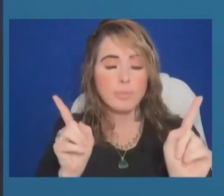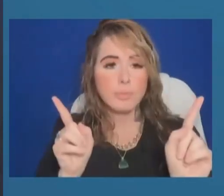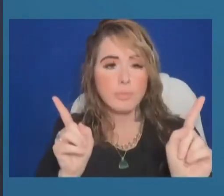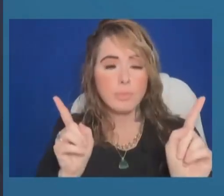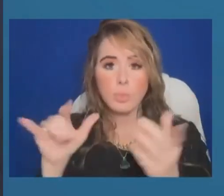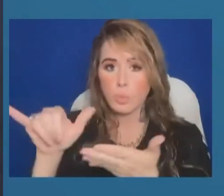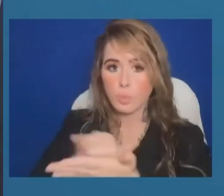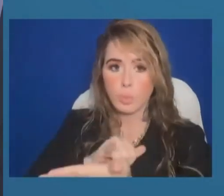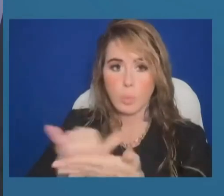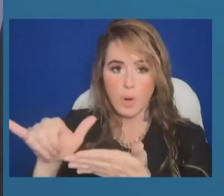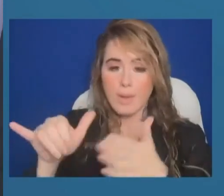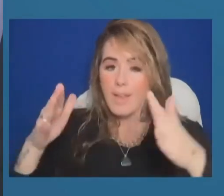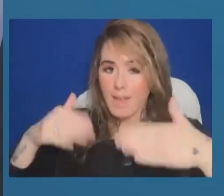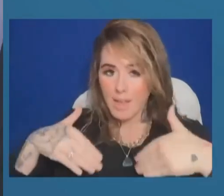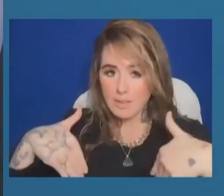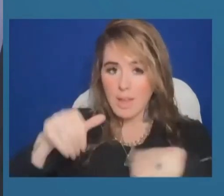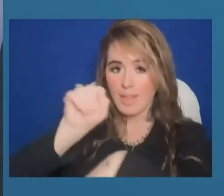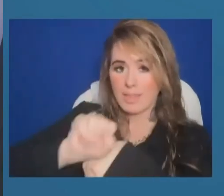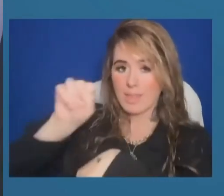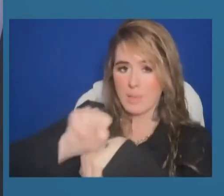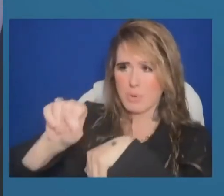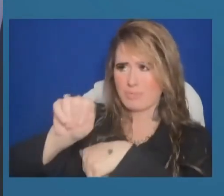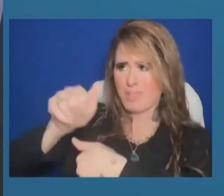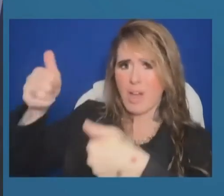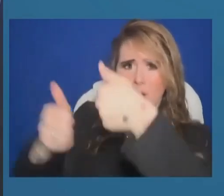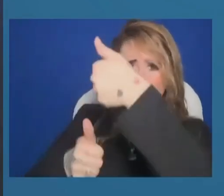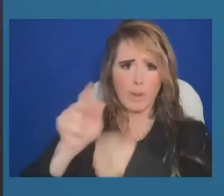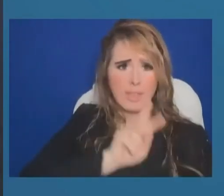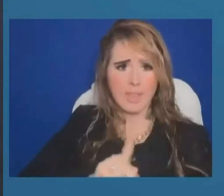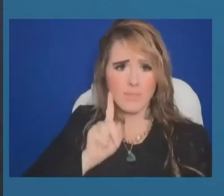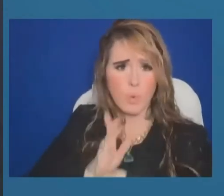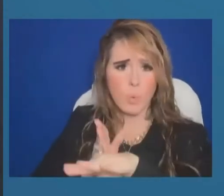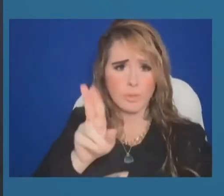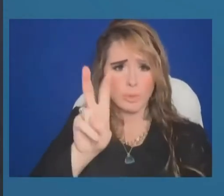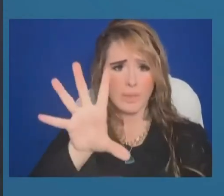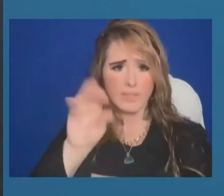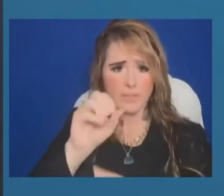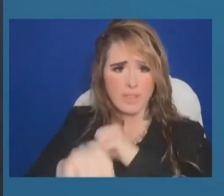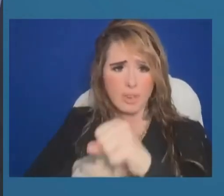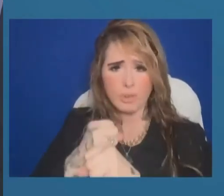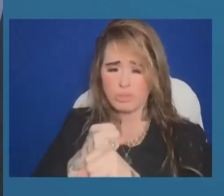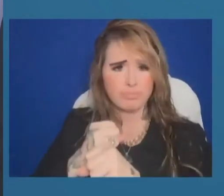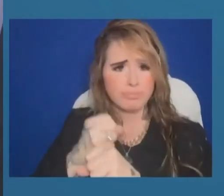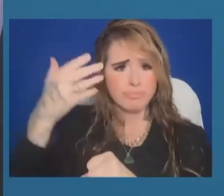hasn't labored under a king in over 250 years. And